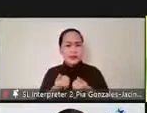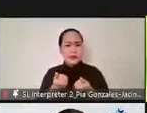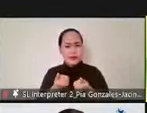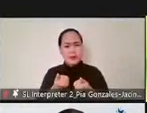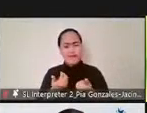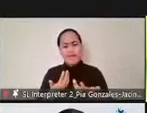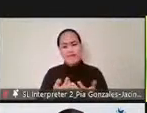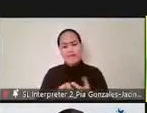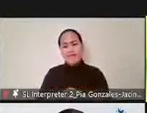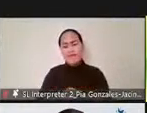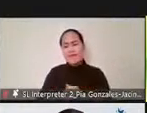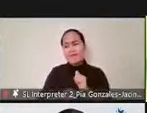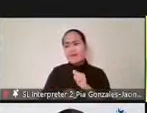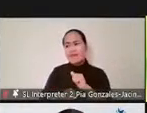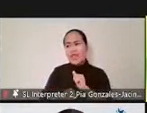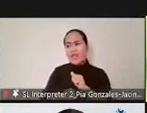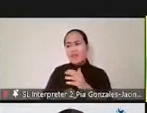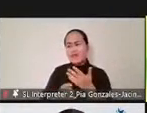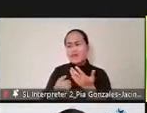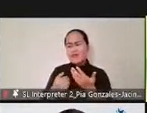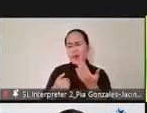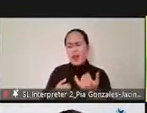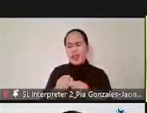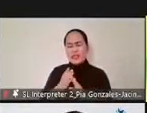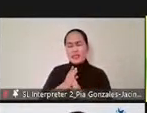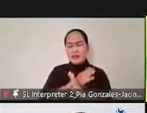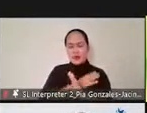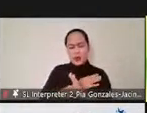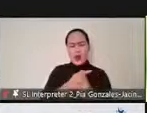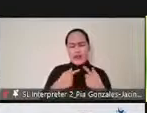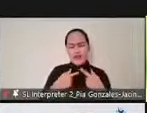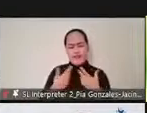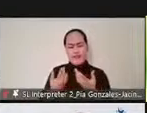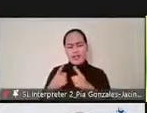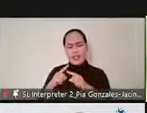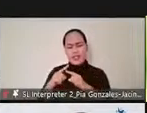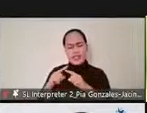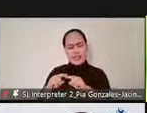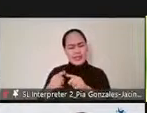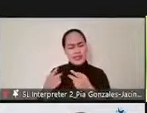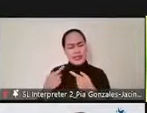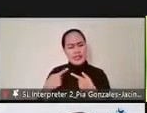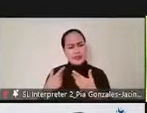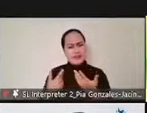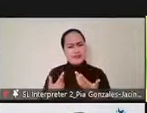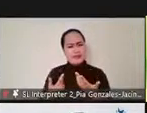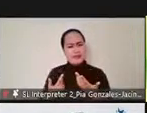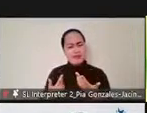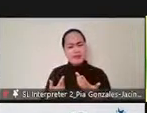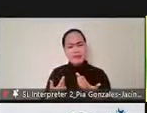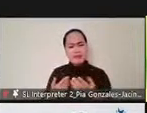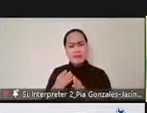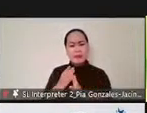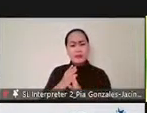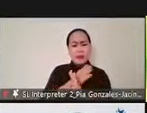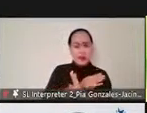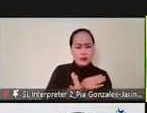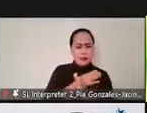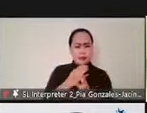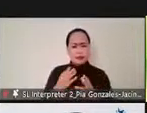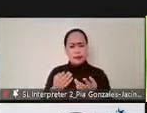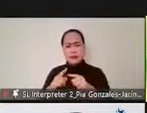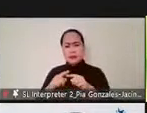Yes, because before they depend also. Yes, because before they depend upon